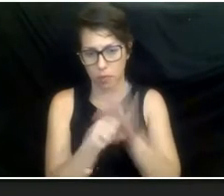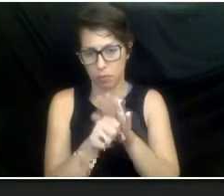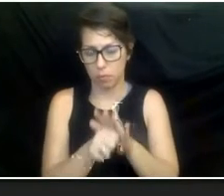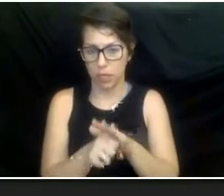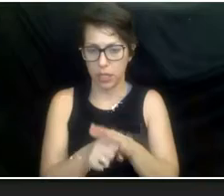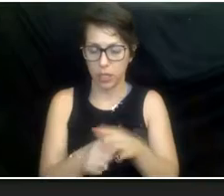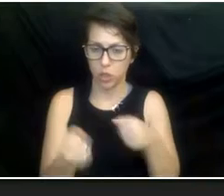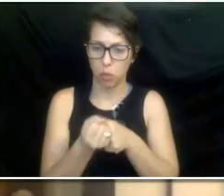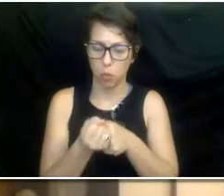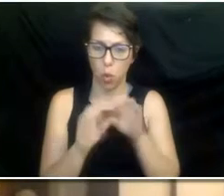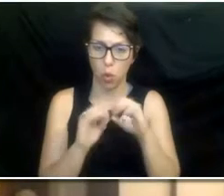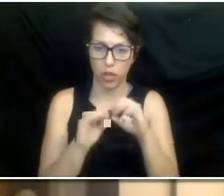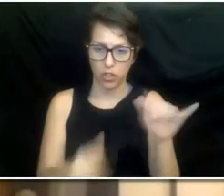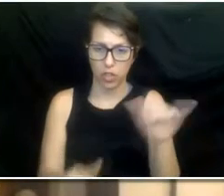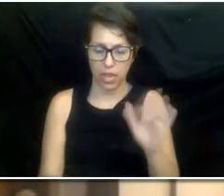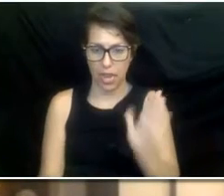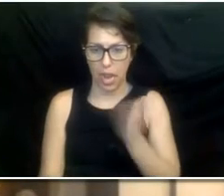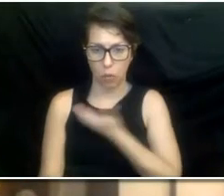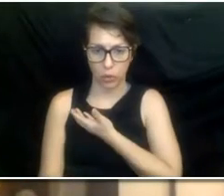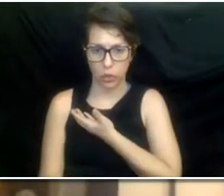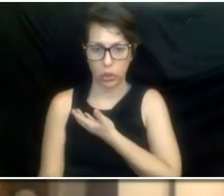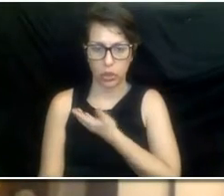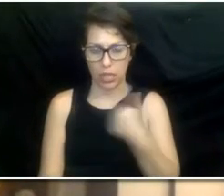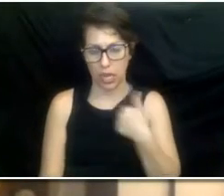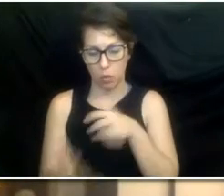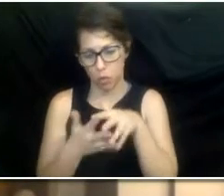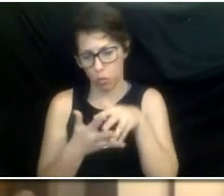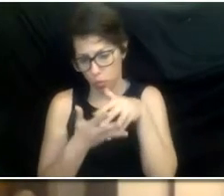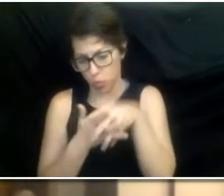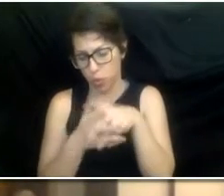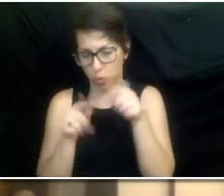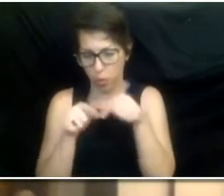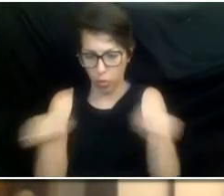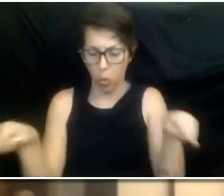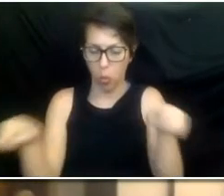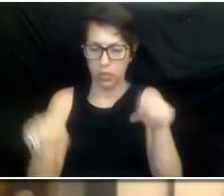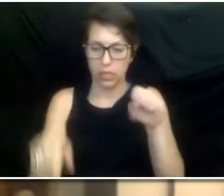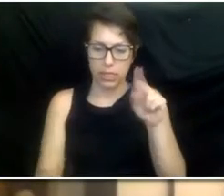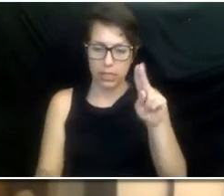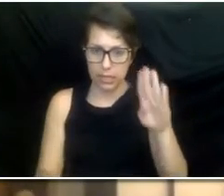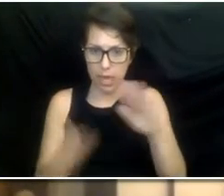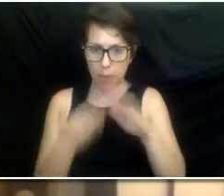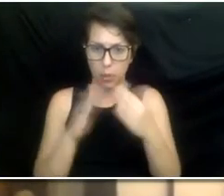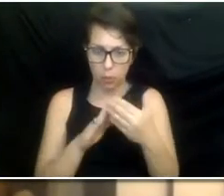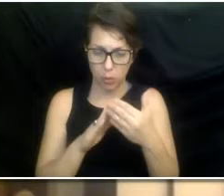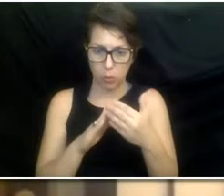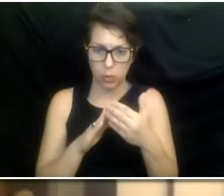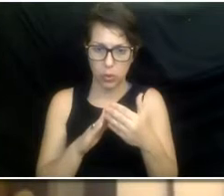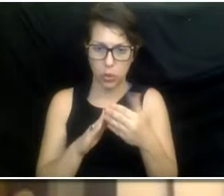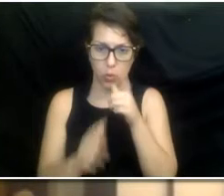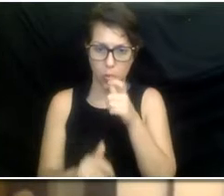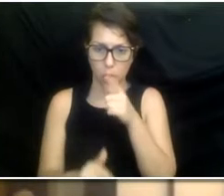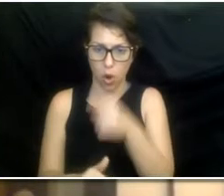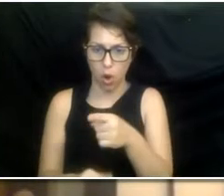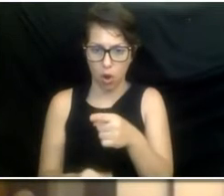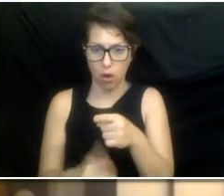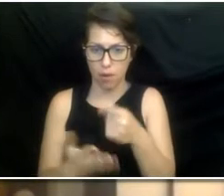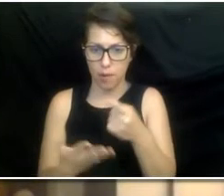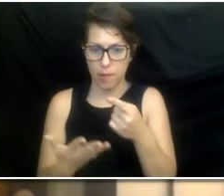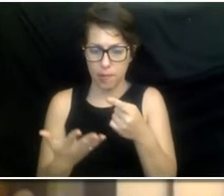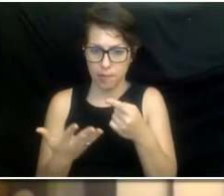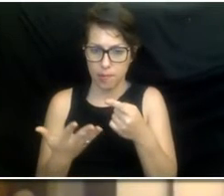you thank you Miss tasnova we may have a council member question council member lansman do you have a